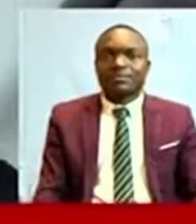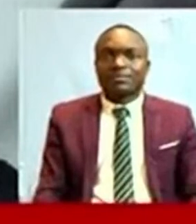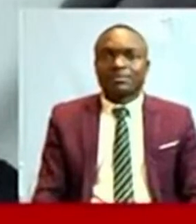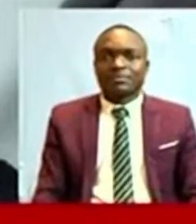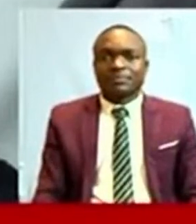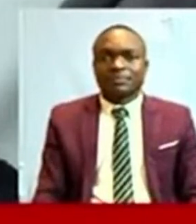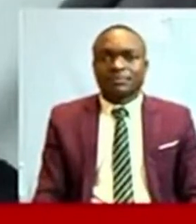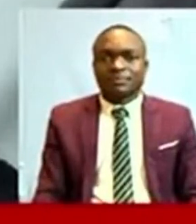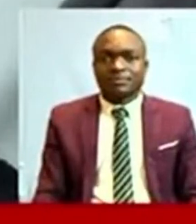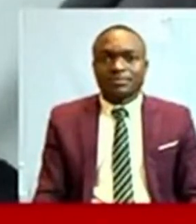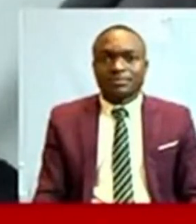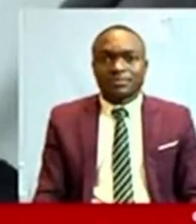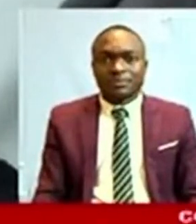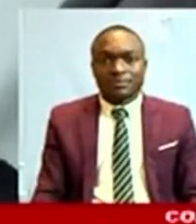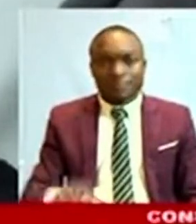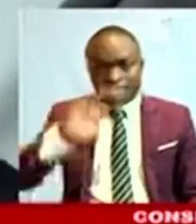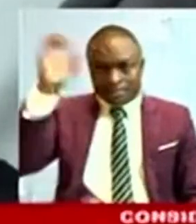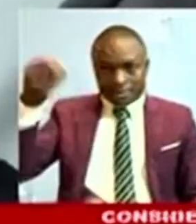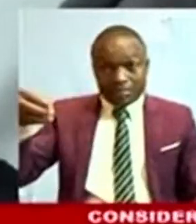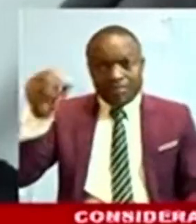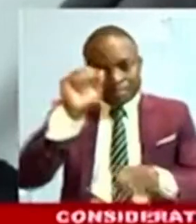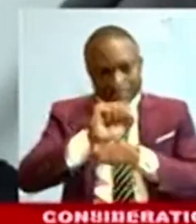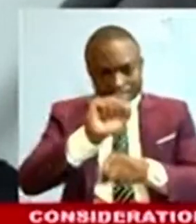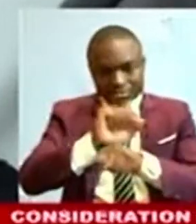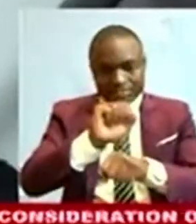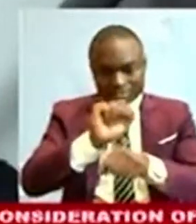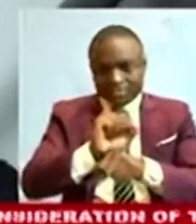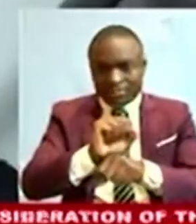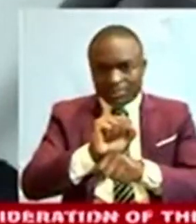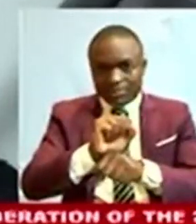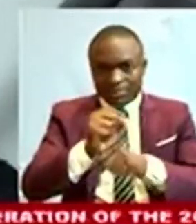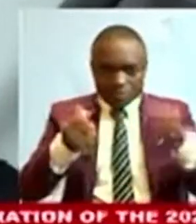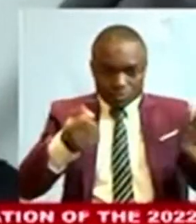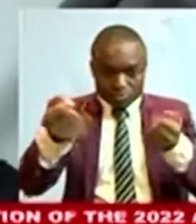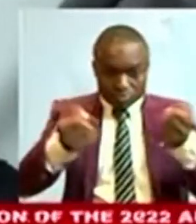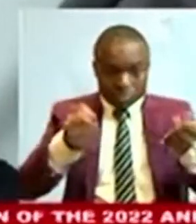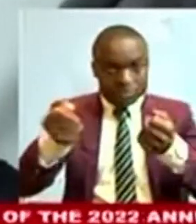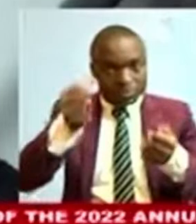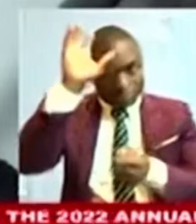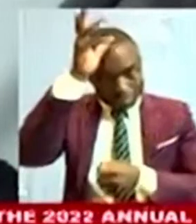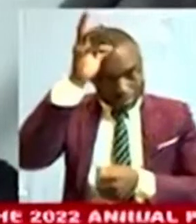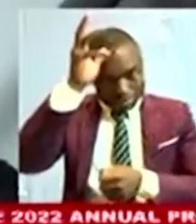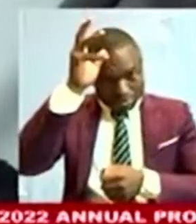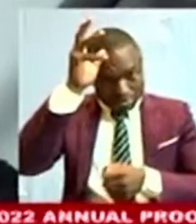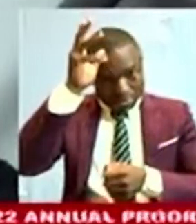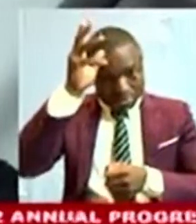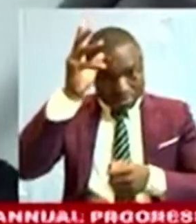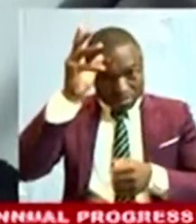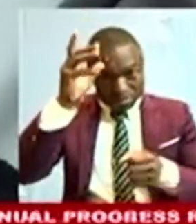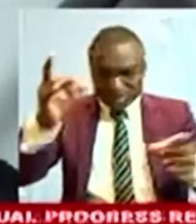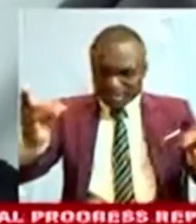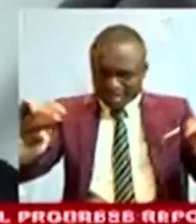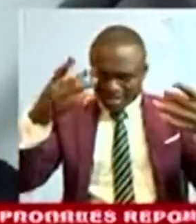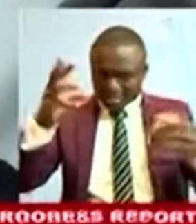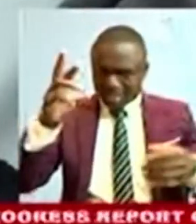is on percentage of functional ambulances, means runners, for